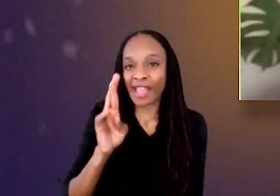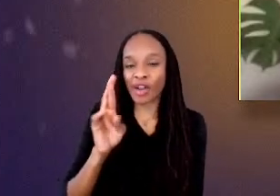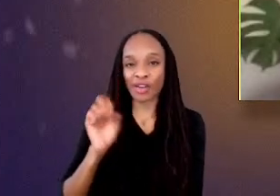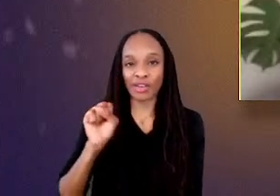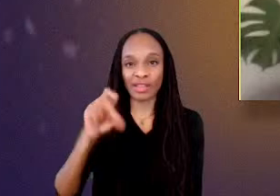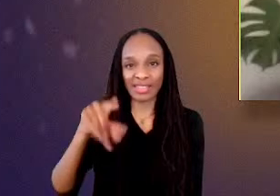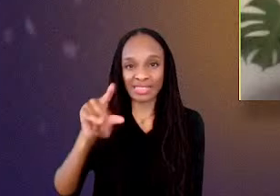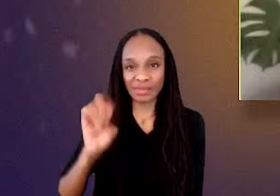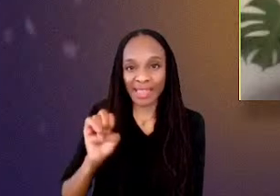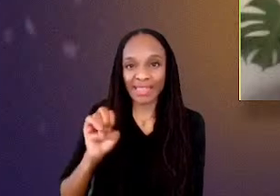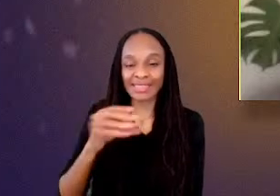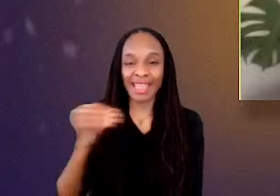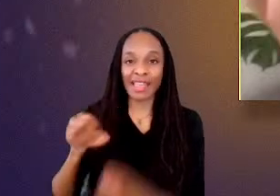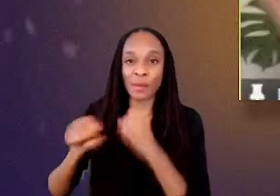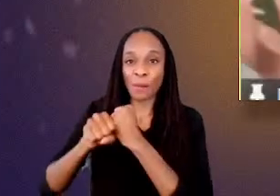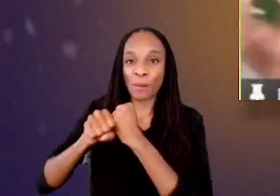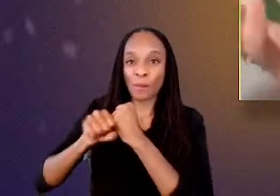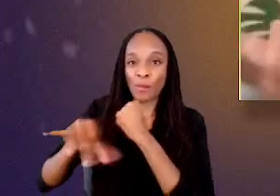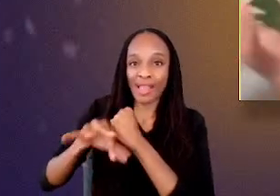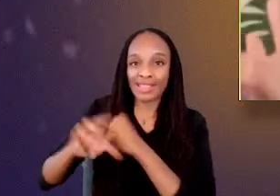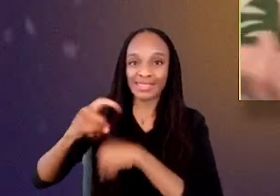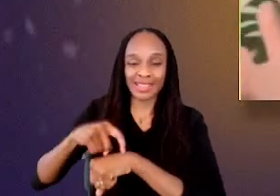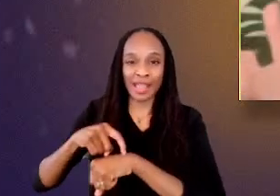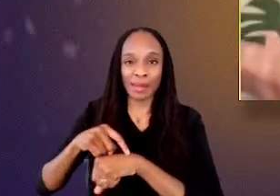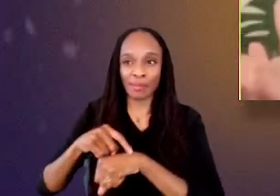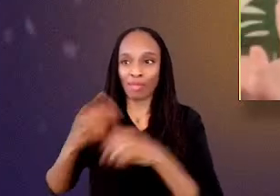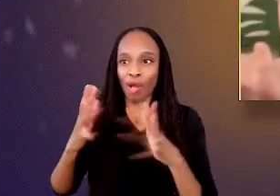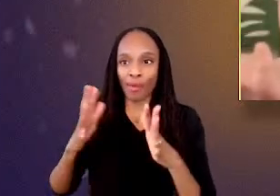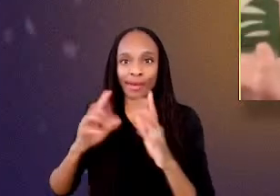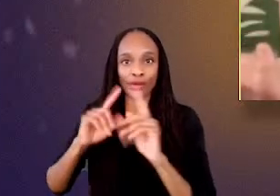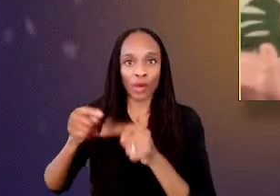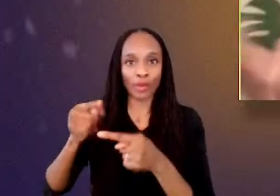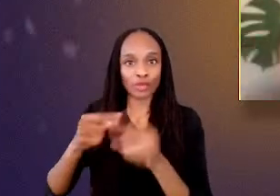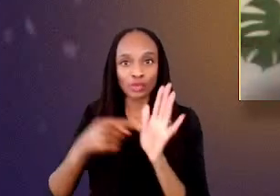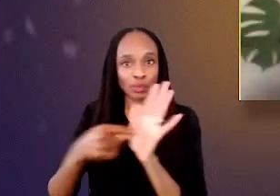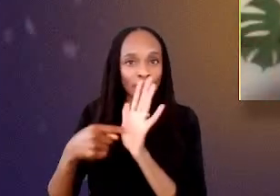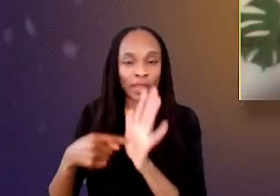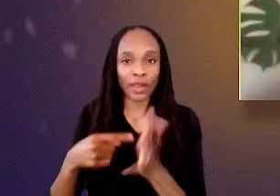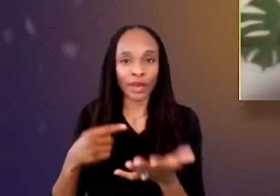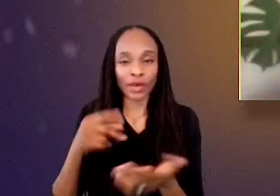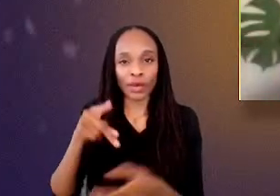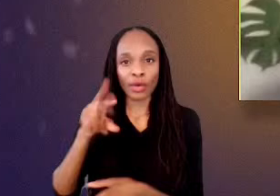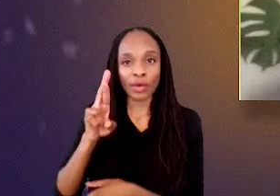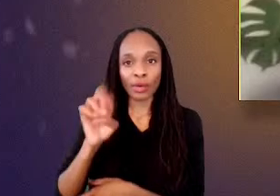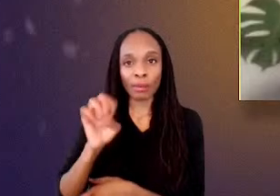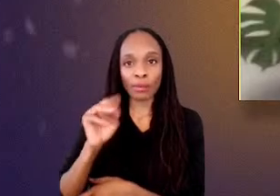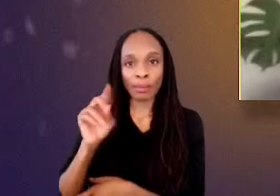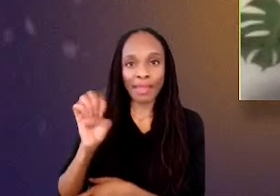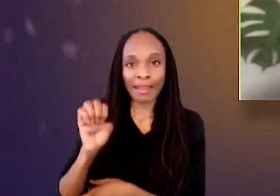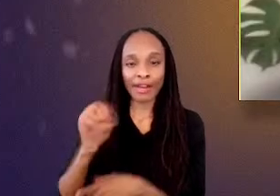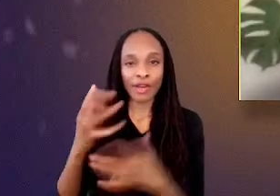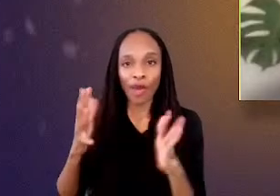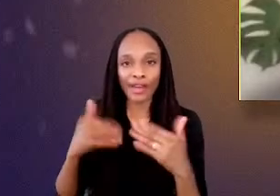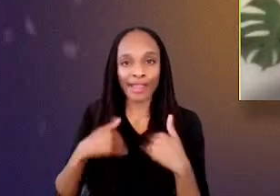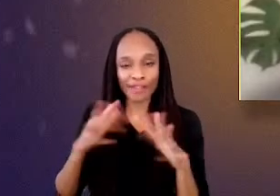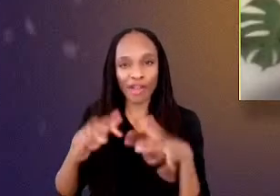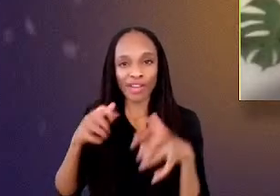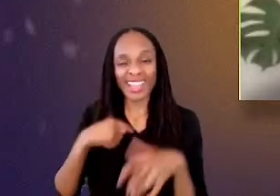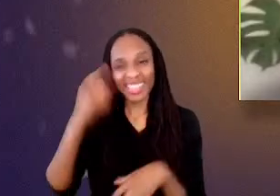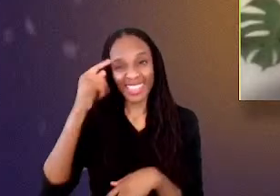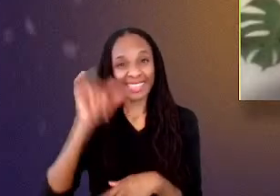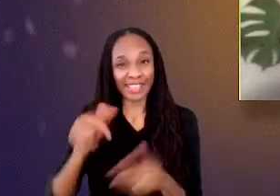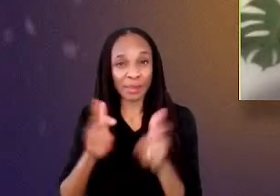is taken up by projects that already are going to premiere already and have audience. So I think that's a big part